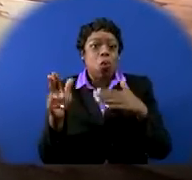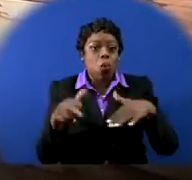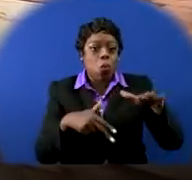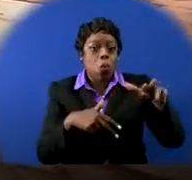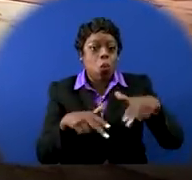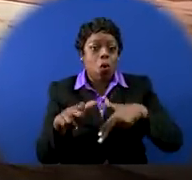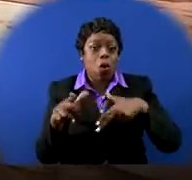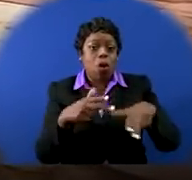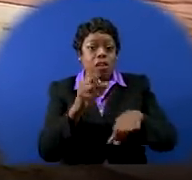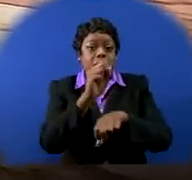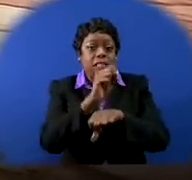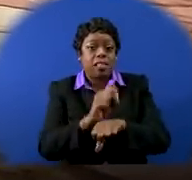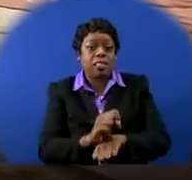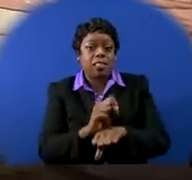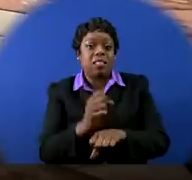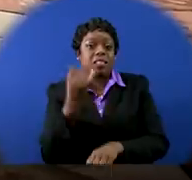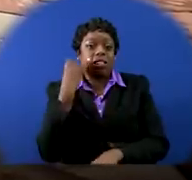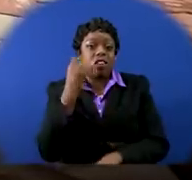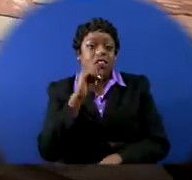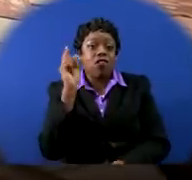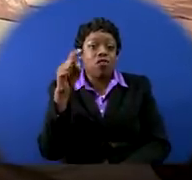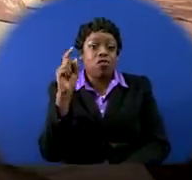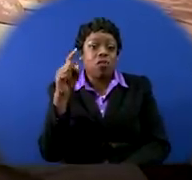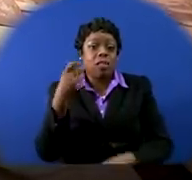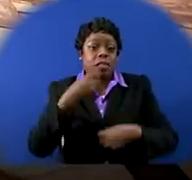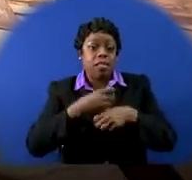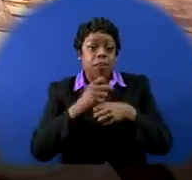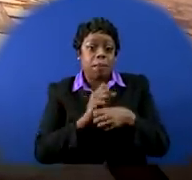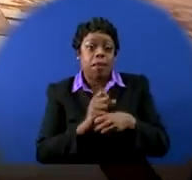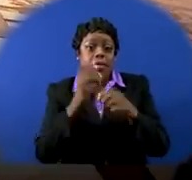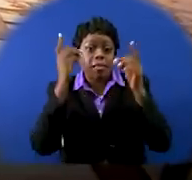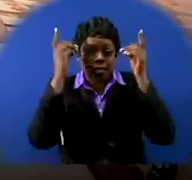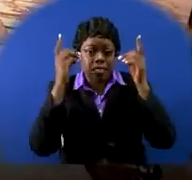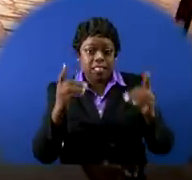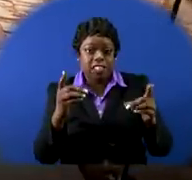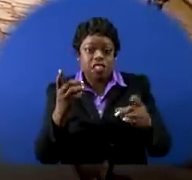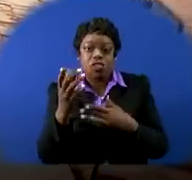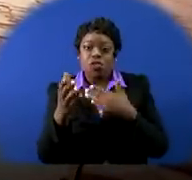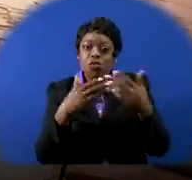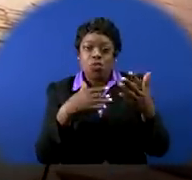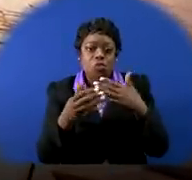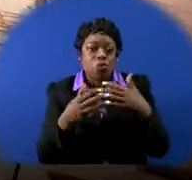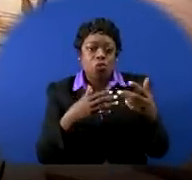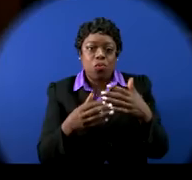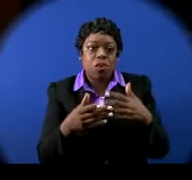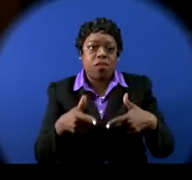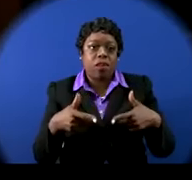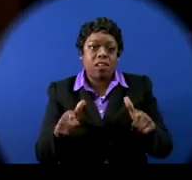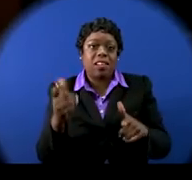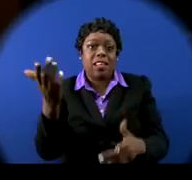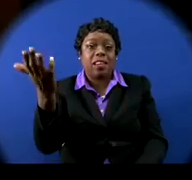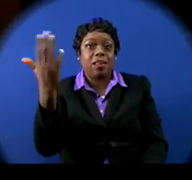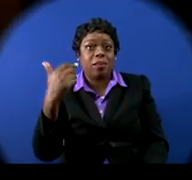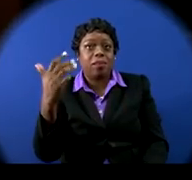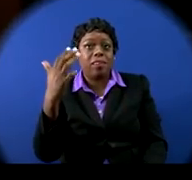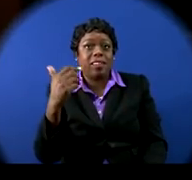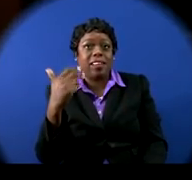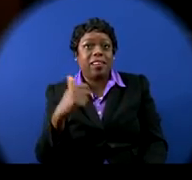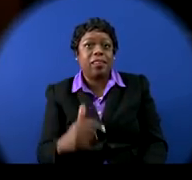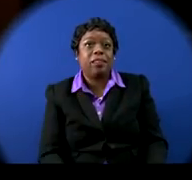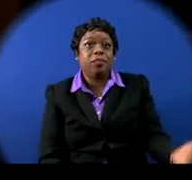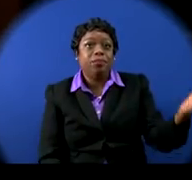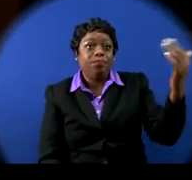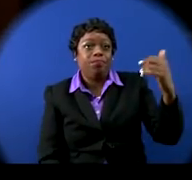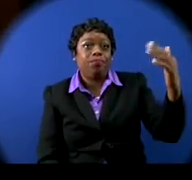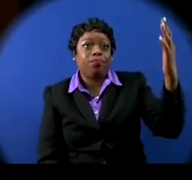a decision, arms are extended to you to come even right now. Whosoever will, let him, let her come. We're going to sing just about a verse and a half of this song. And while